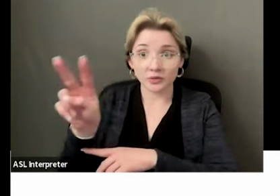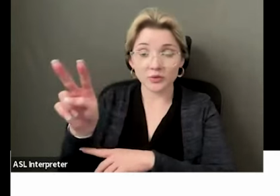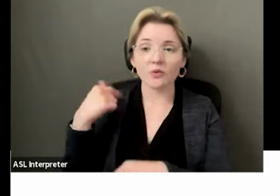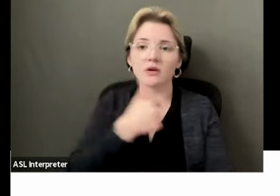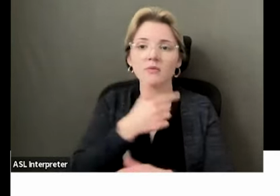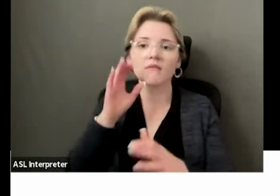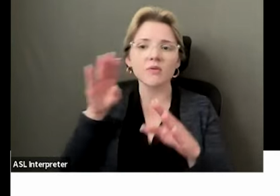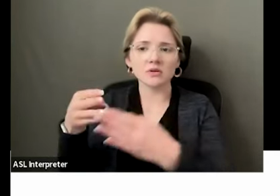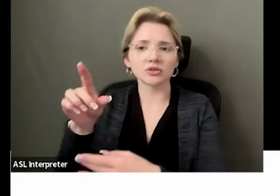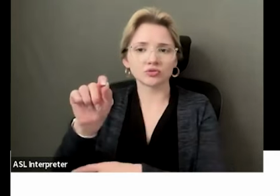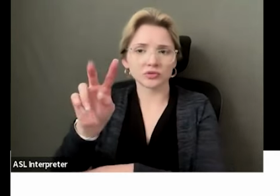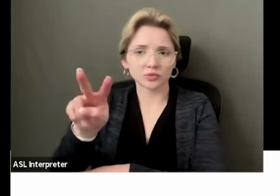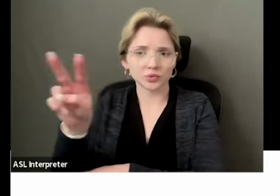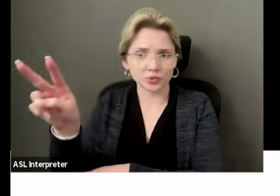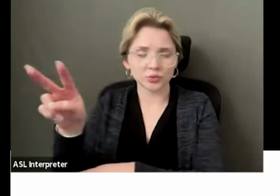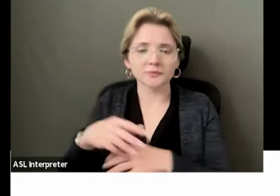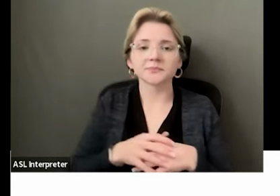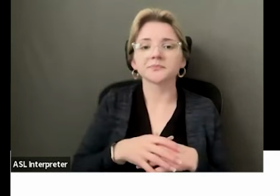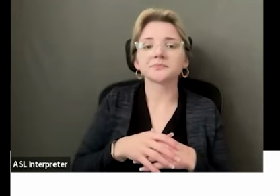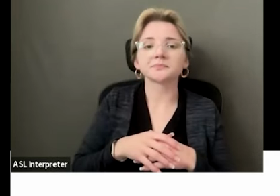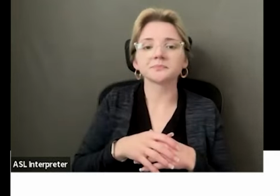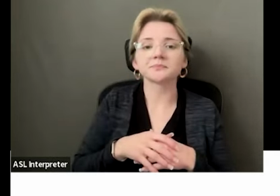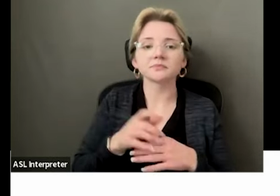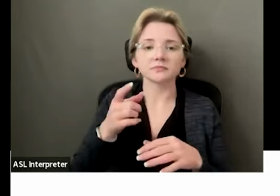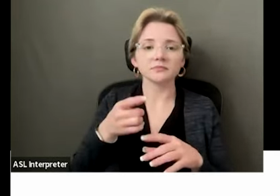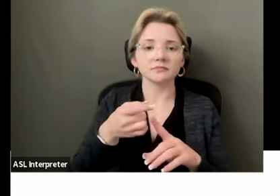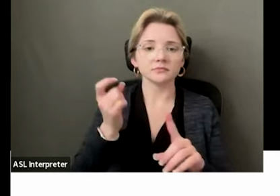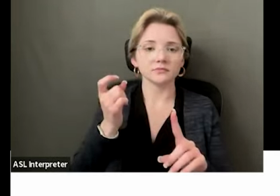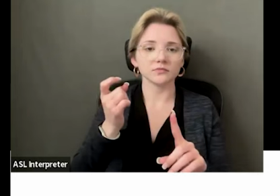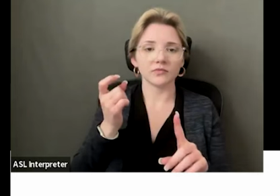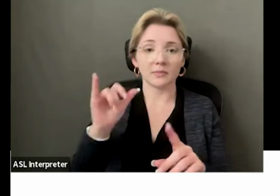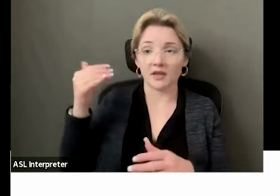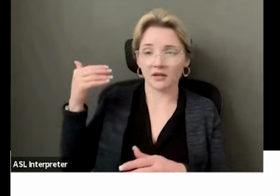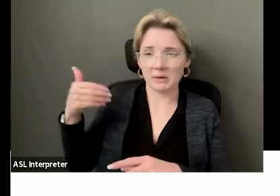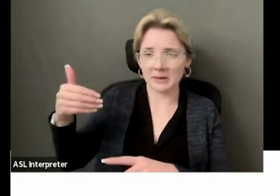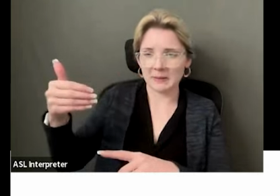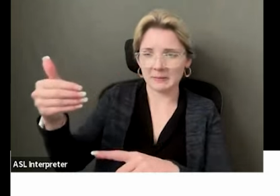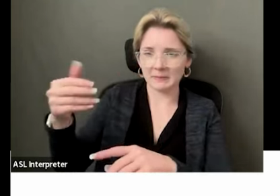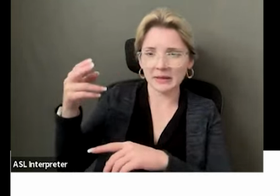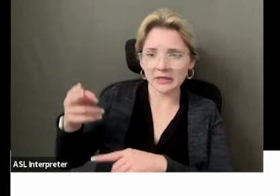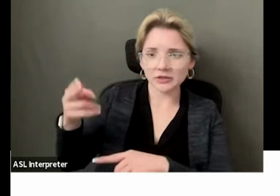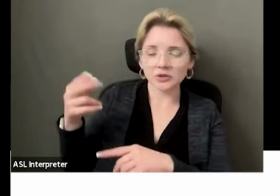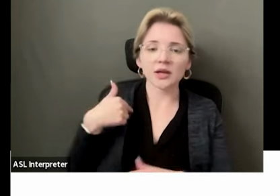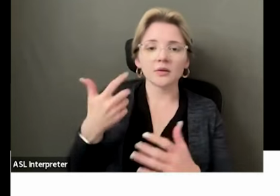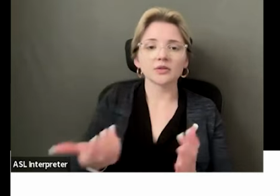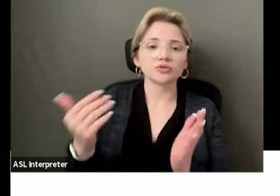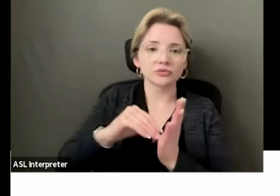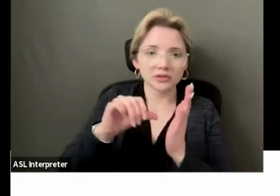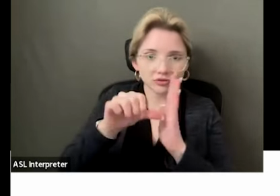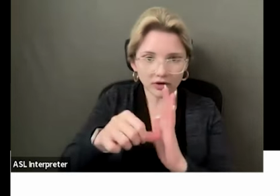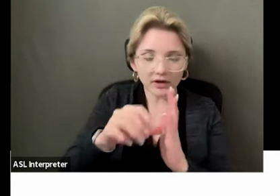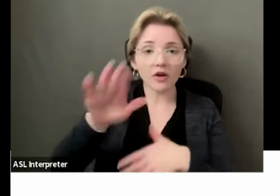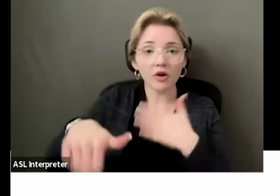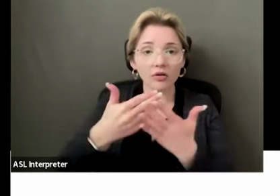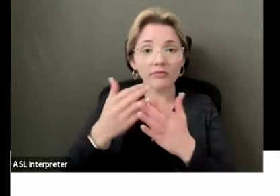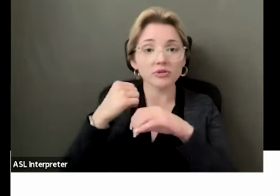and focus on, give some space for that. But from that, I just want to reiterate that all of the protections from